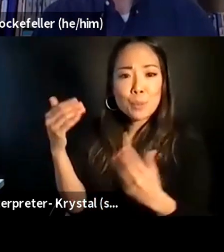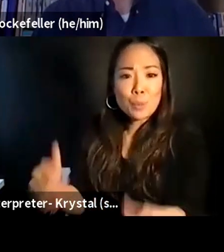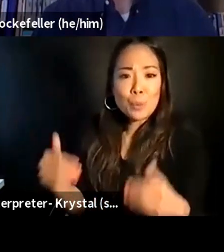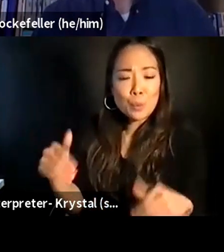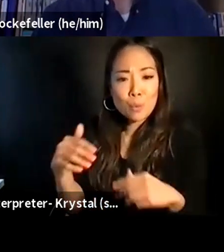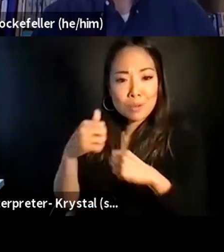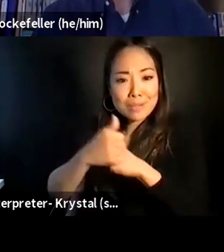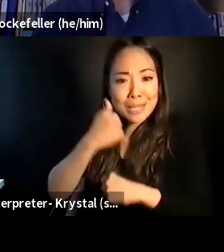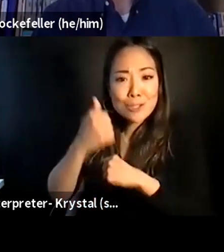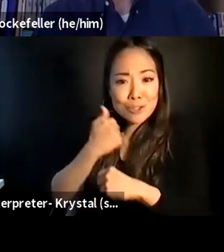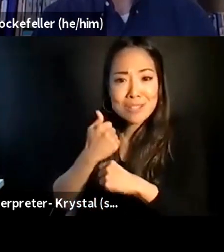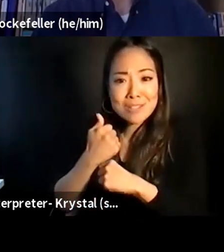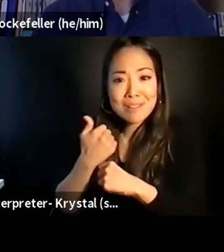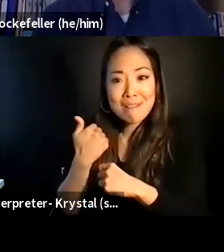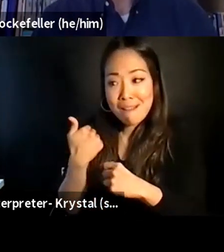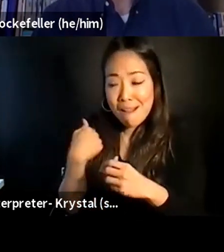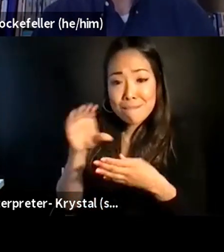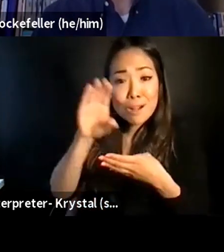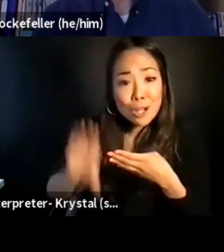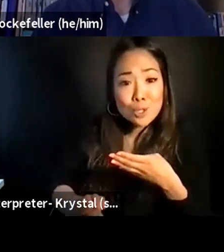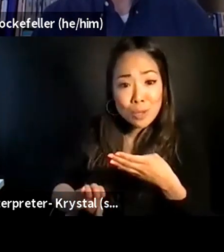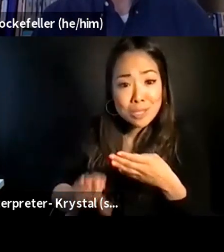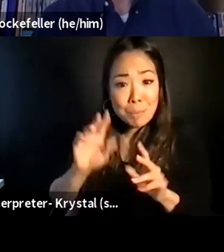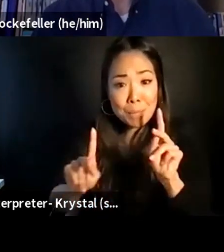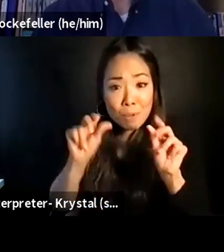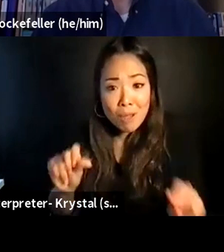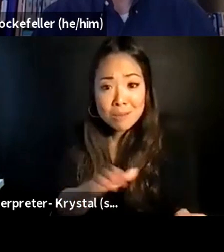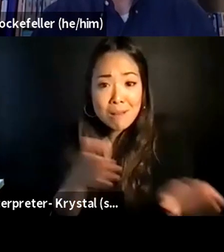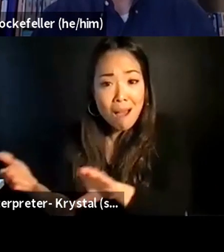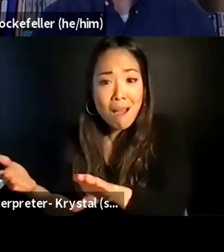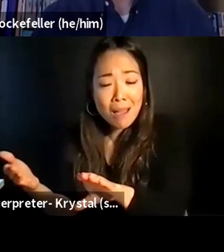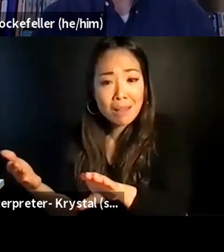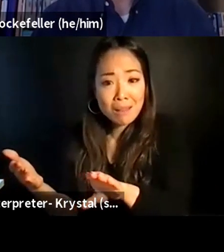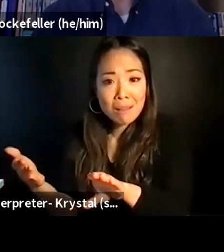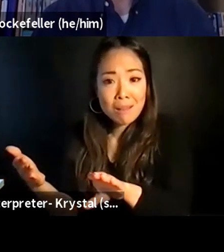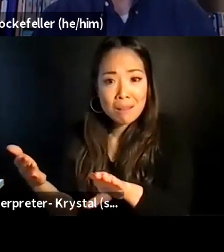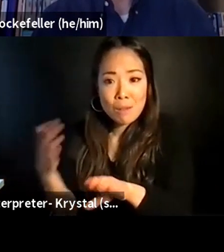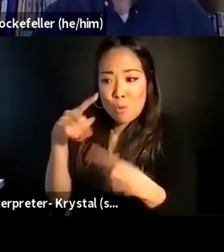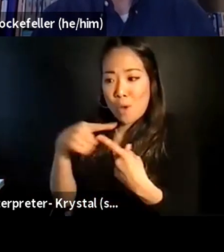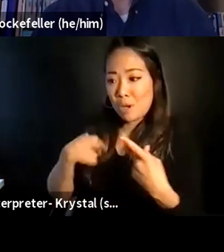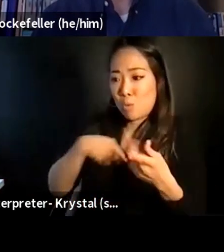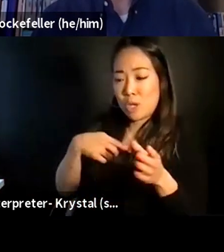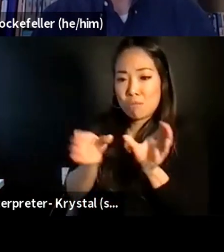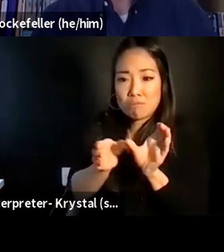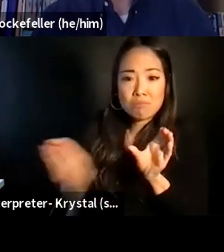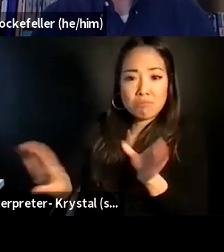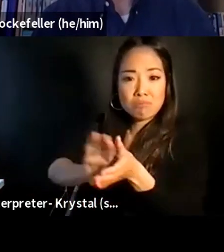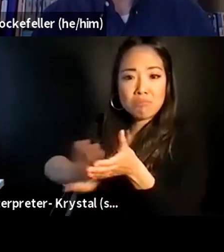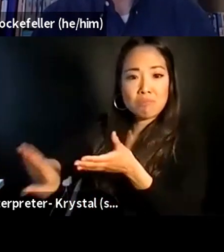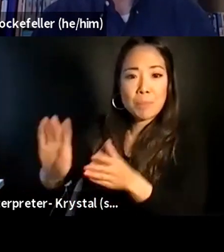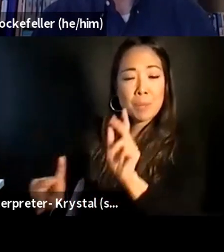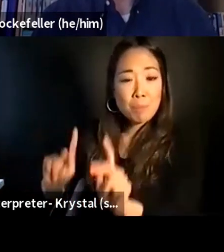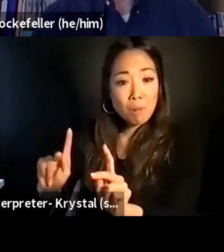life or death consequences to othering groups of people. I mean, how many times have we seen that historically in society, right?